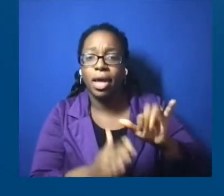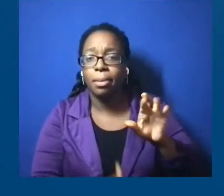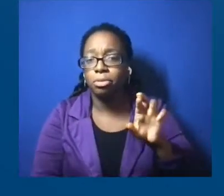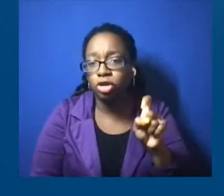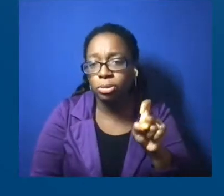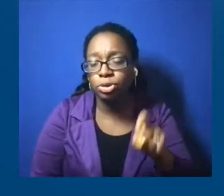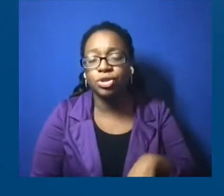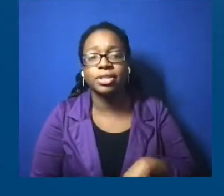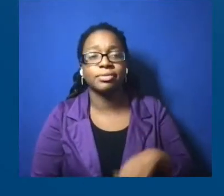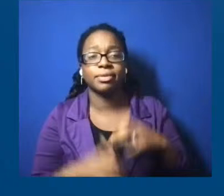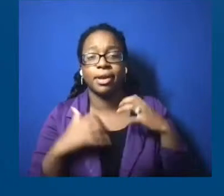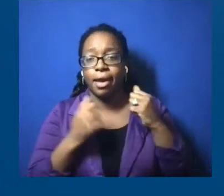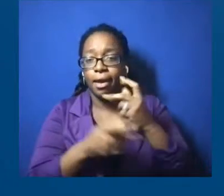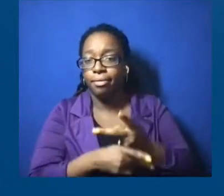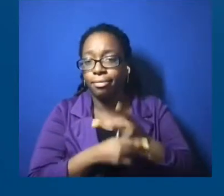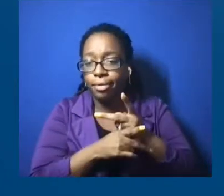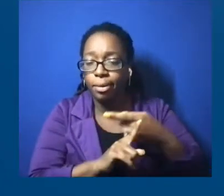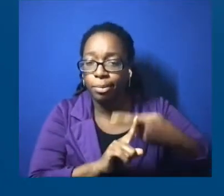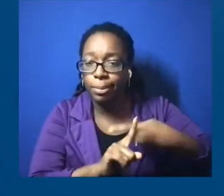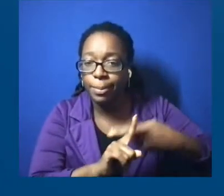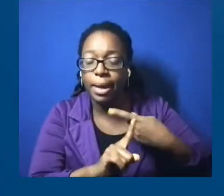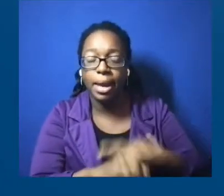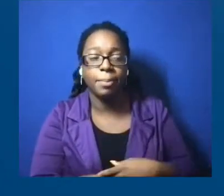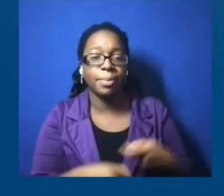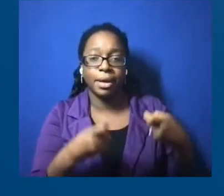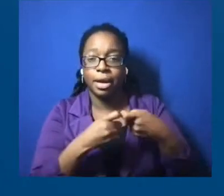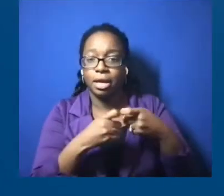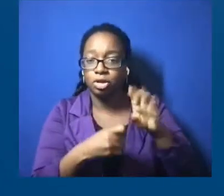care premiums, energy bills, and gas prices.